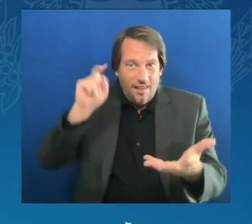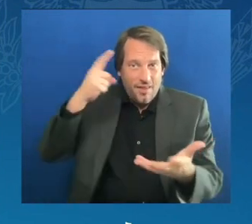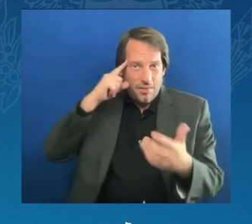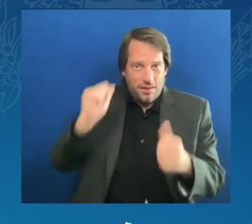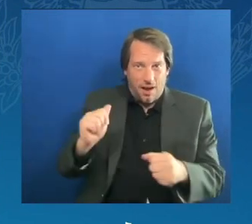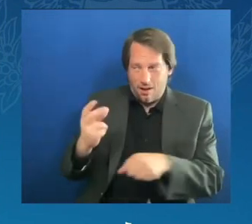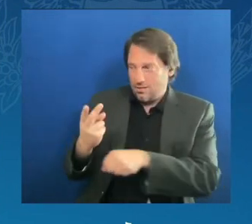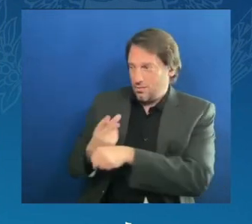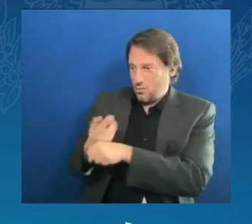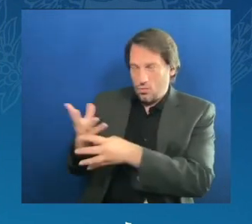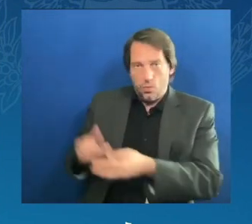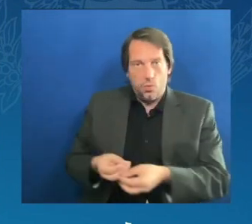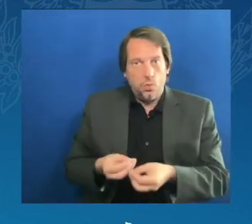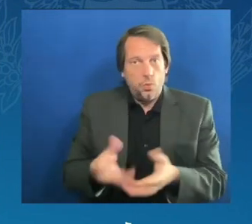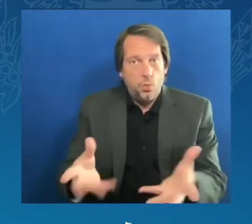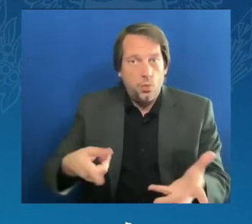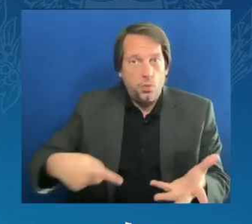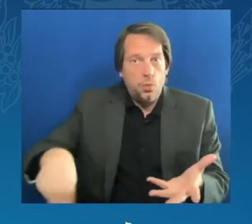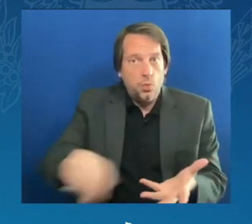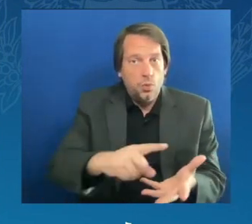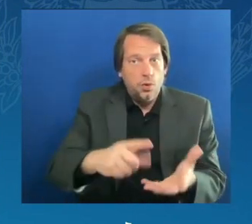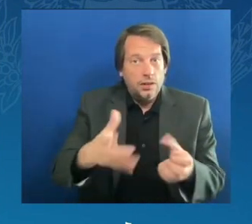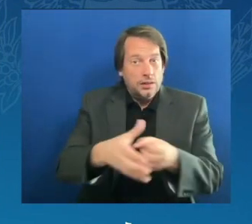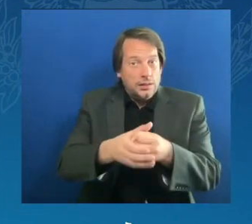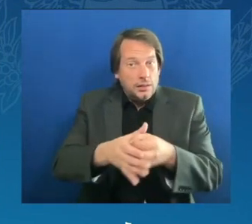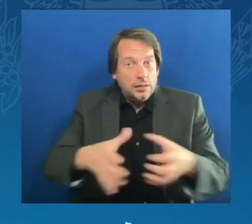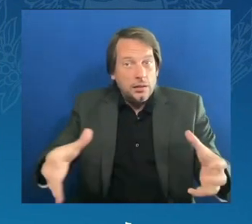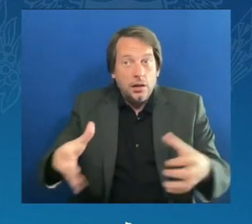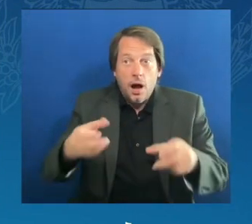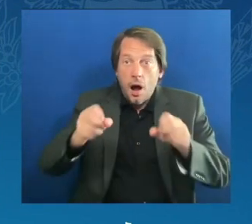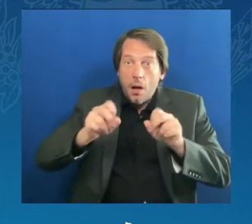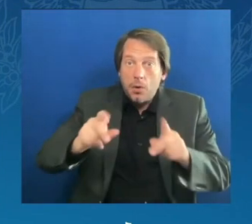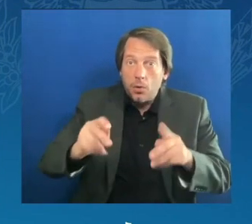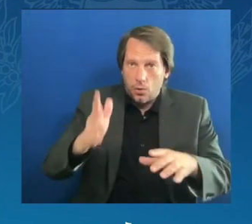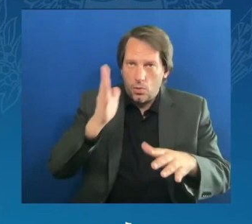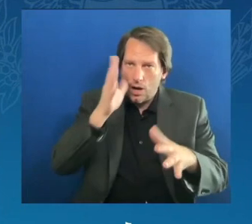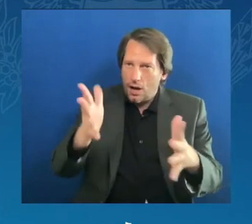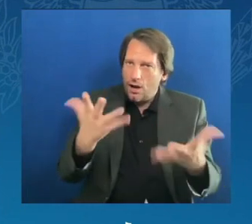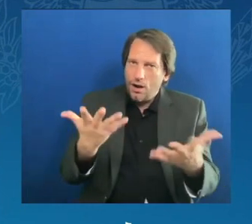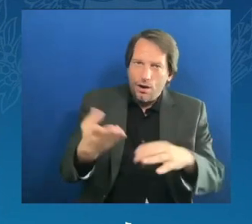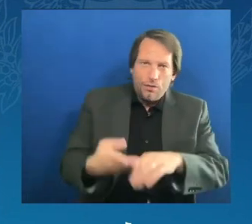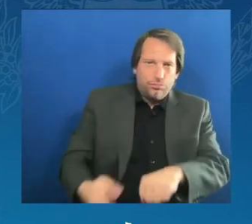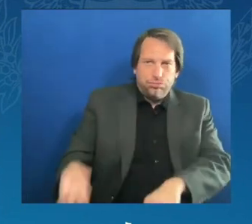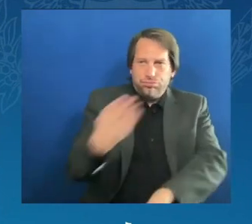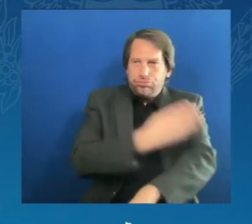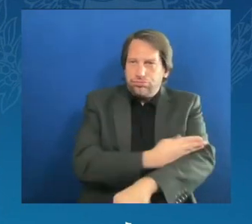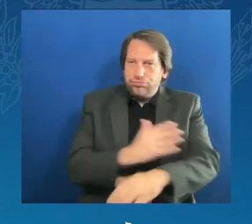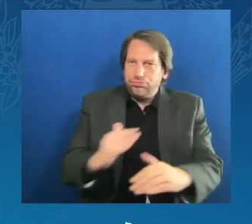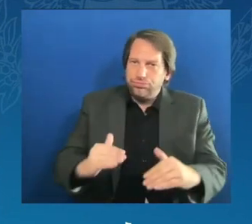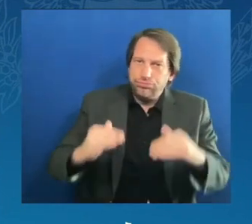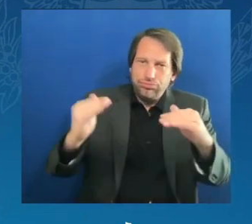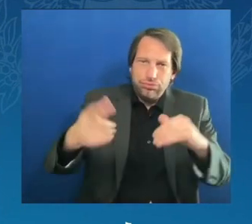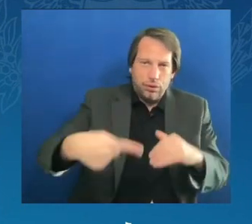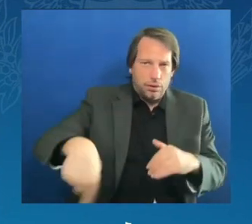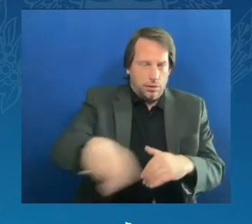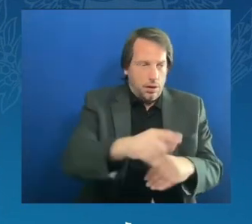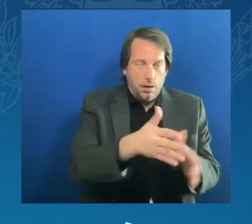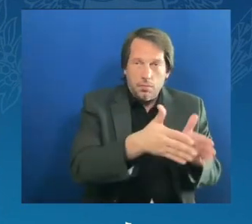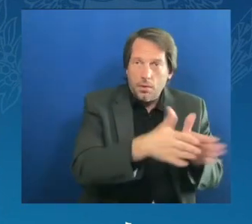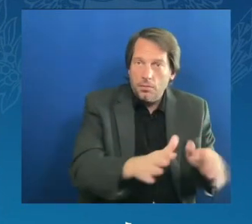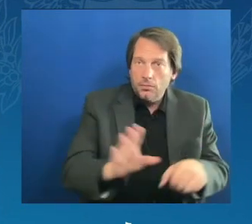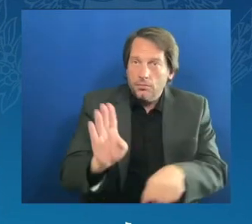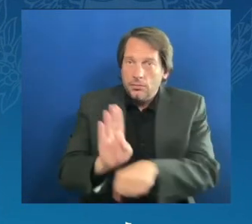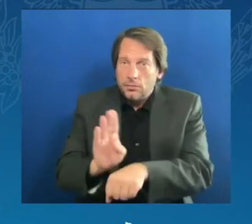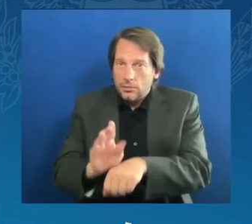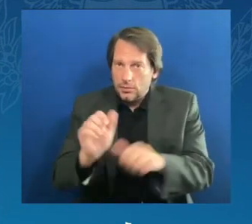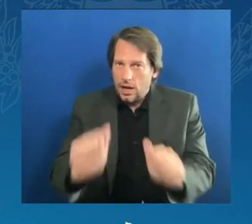do independently. To that end, we have established Central America Forward, an innovative public-private